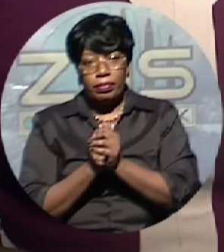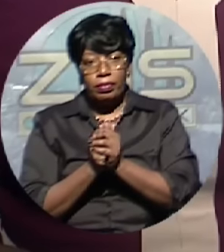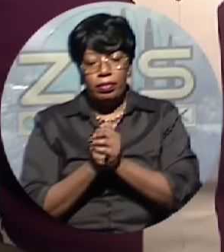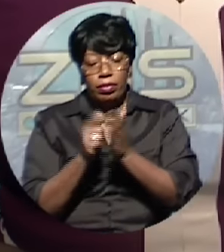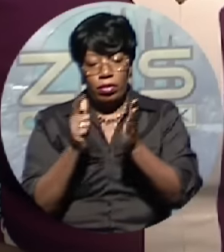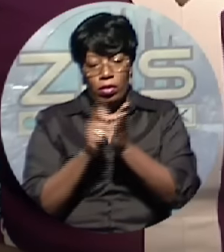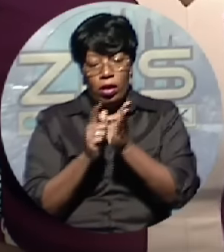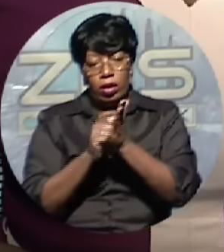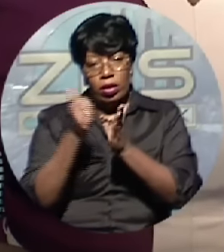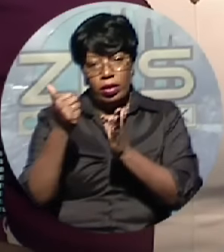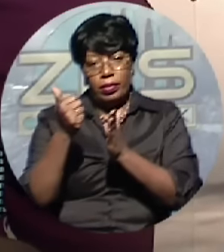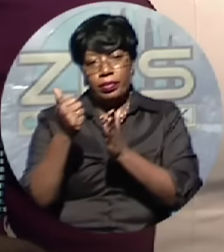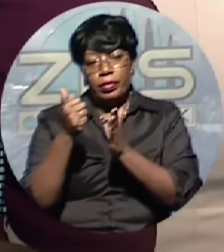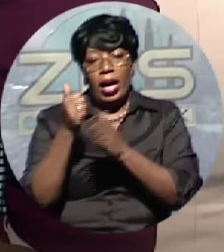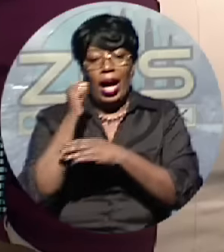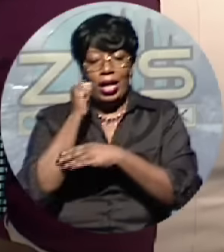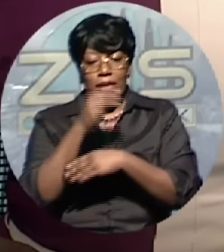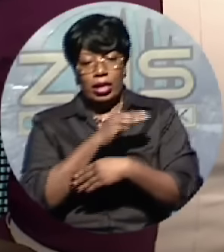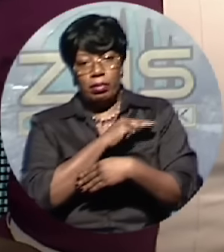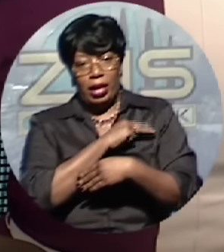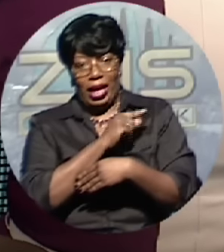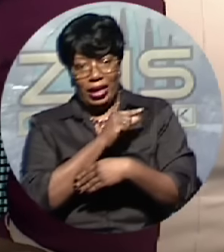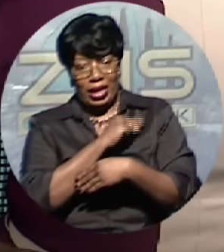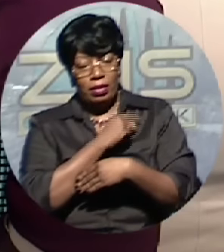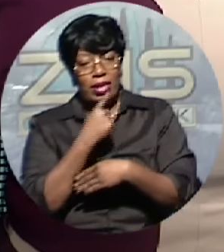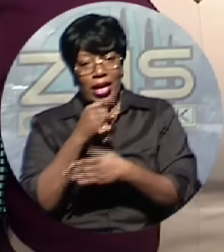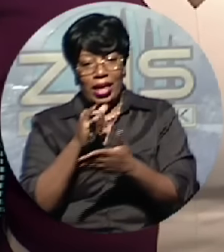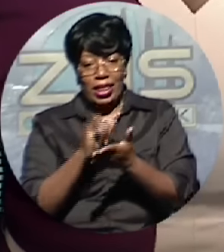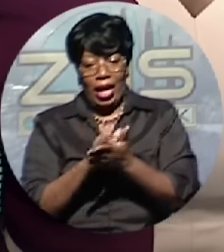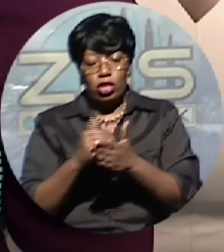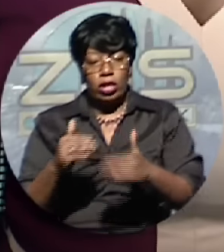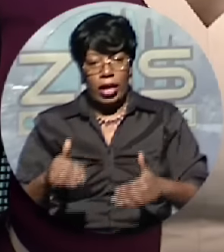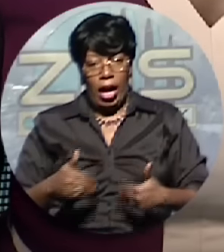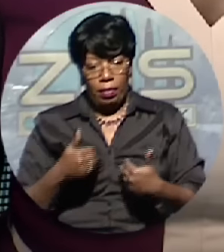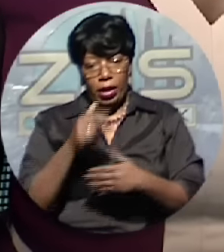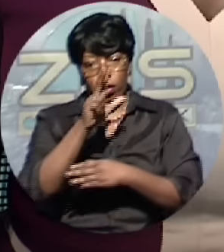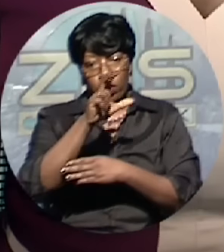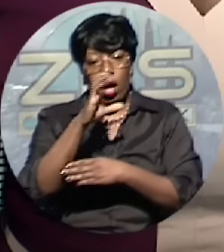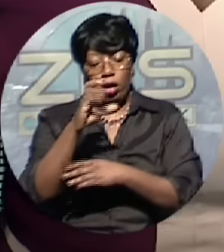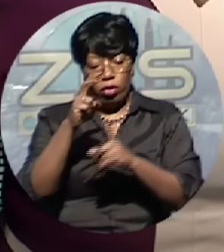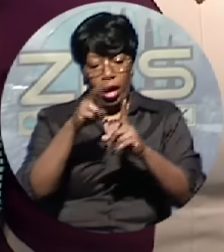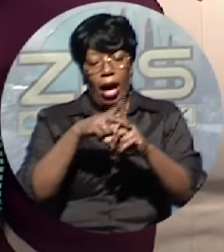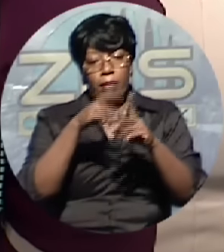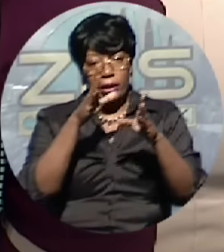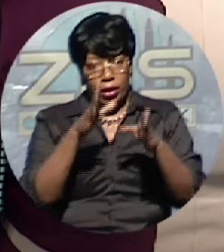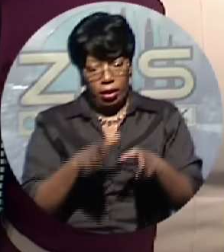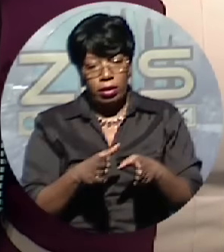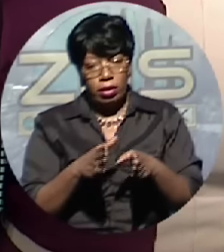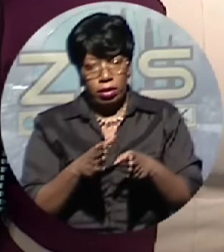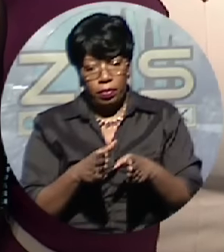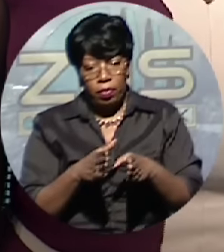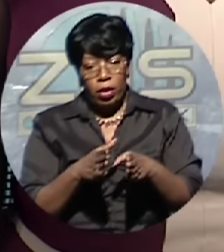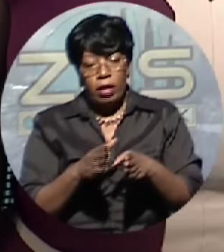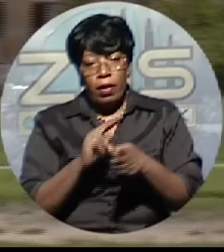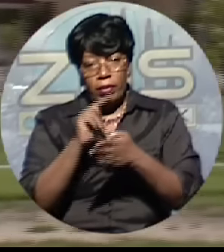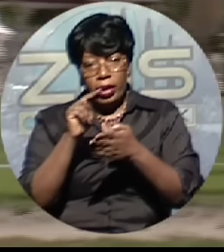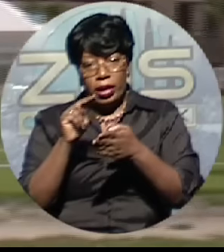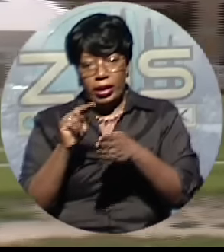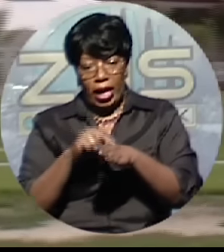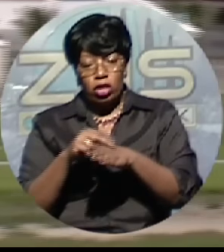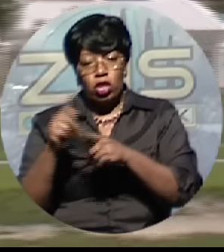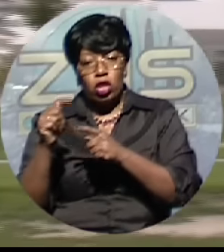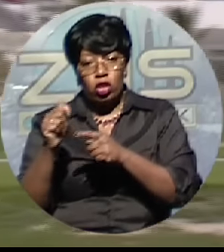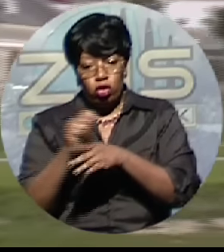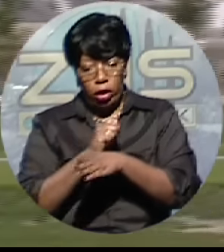Attorney General Senator the Honorable Allison Maynard Gibson says she's pleased that 300 applicants from the National Training Agency are